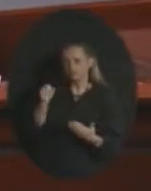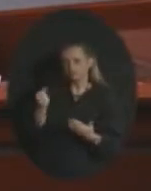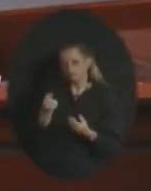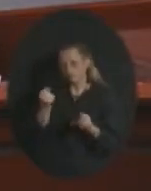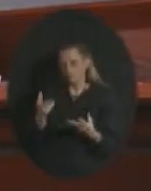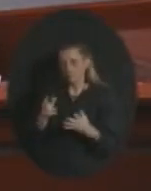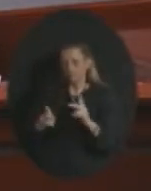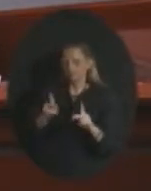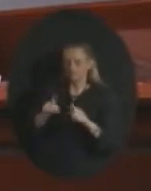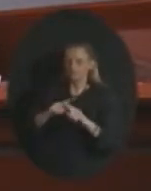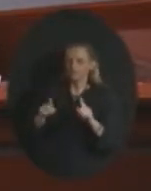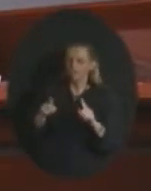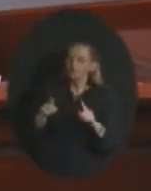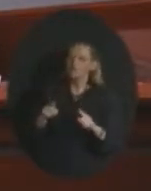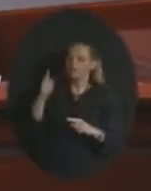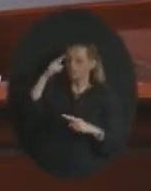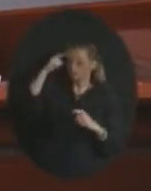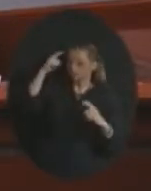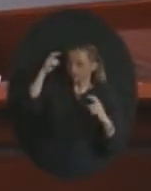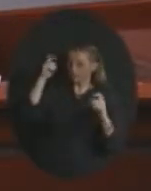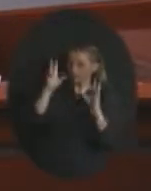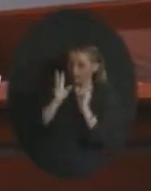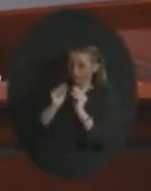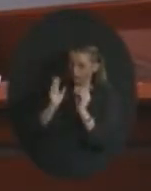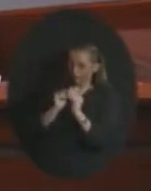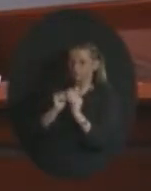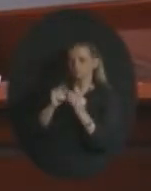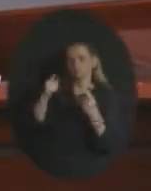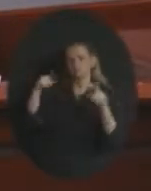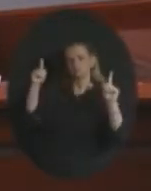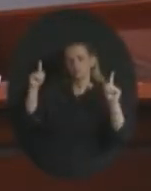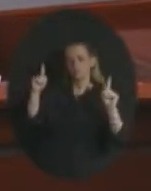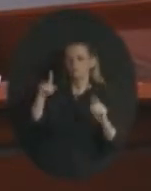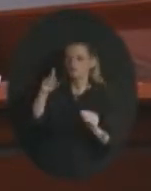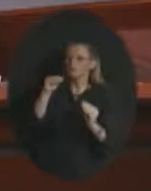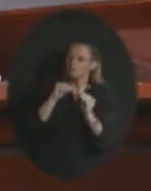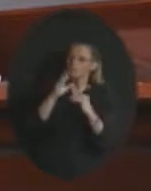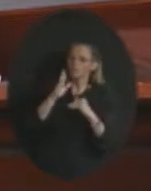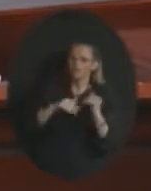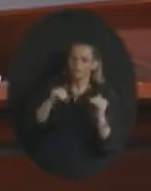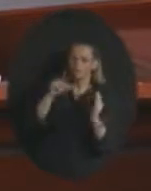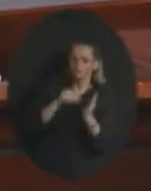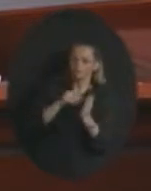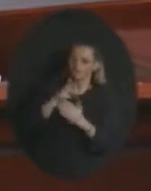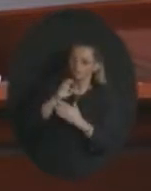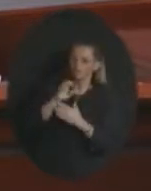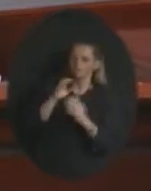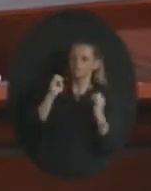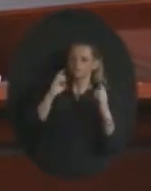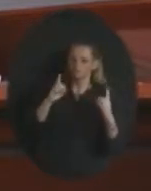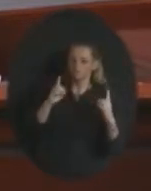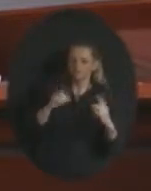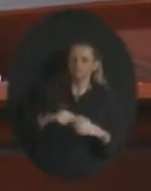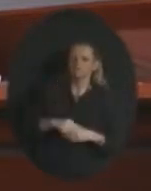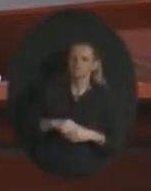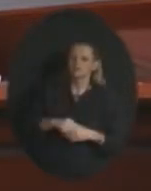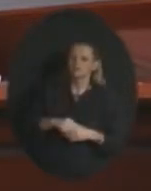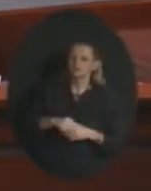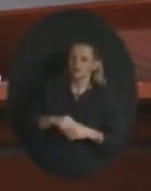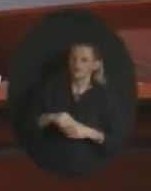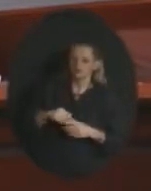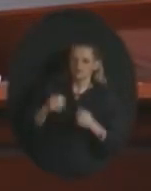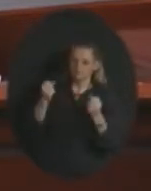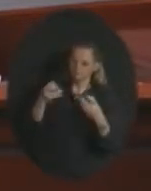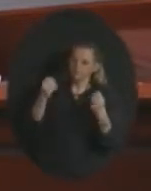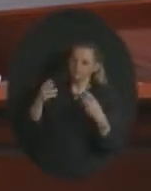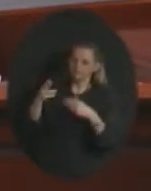had a very successful summer conference again, over 1,400 educators, wonderful national and local presenters. A